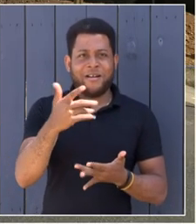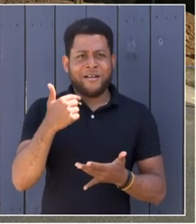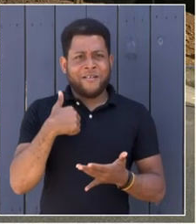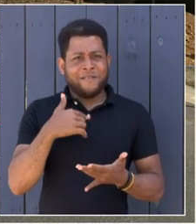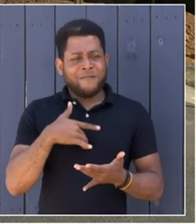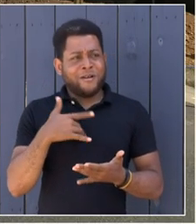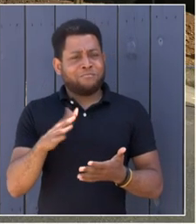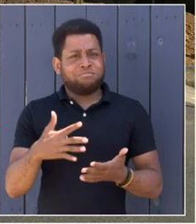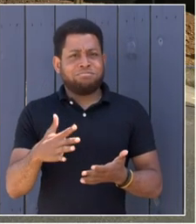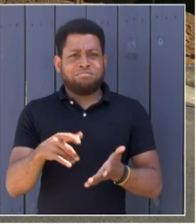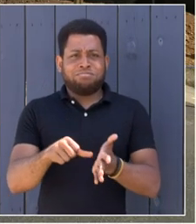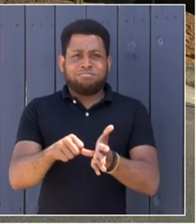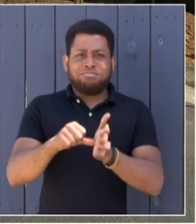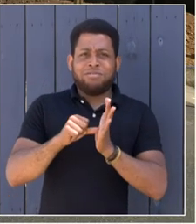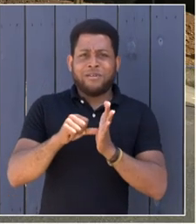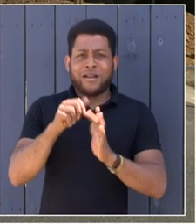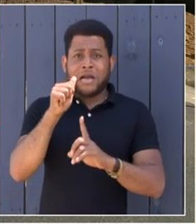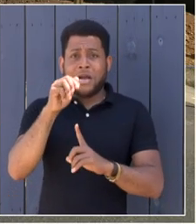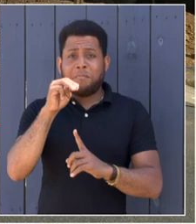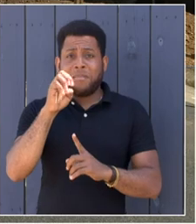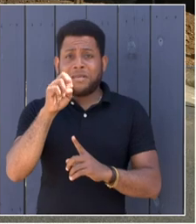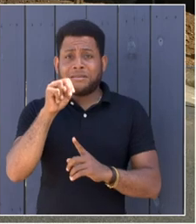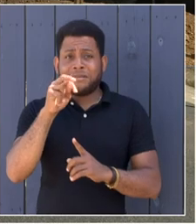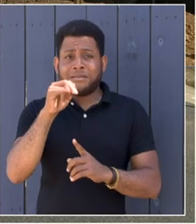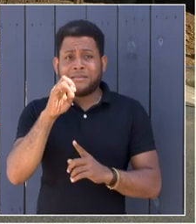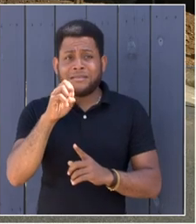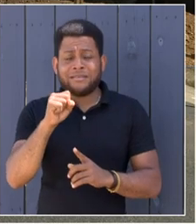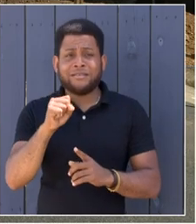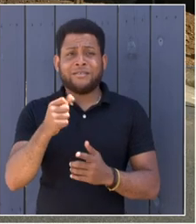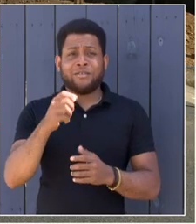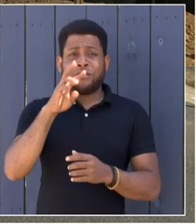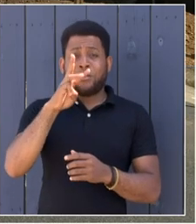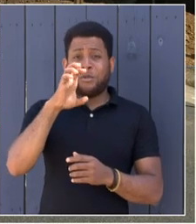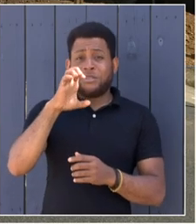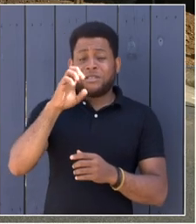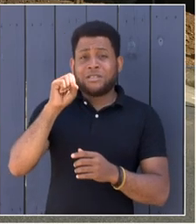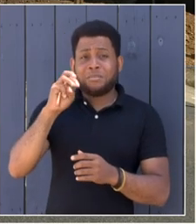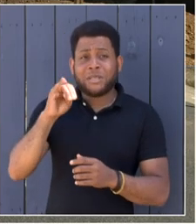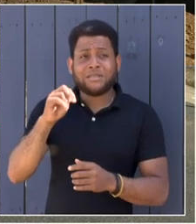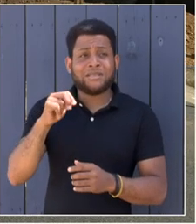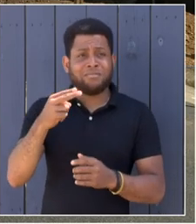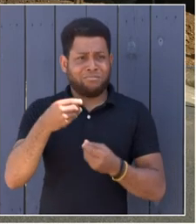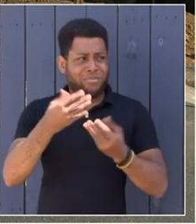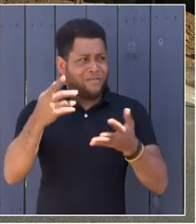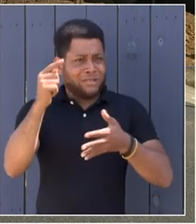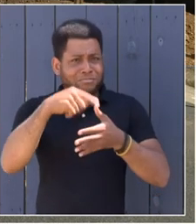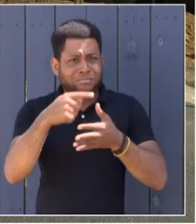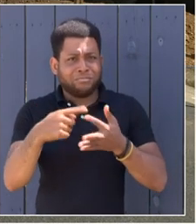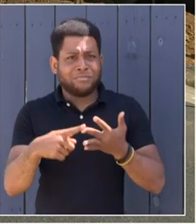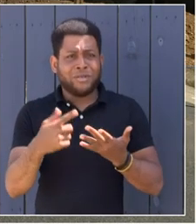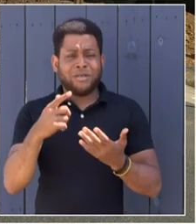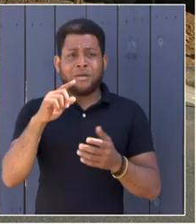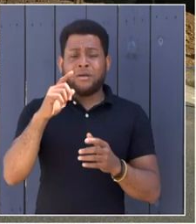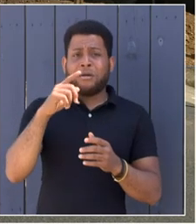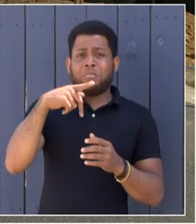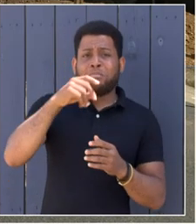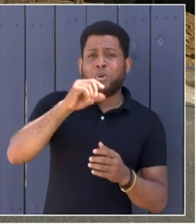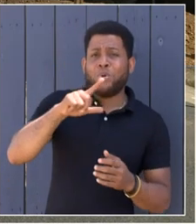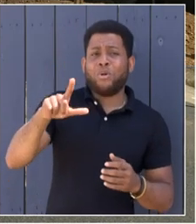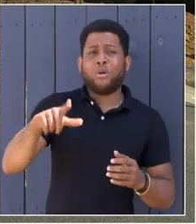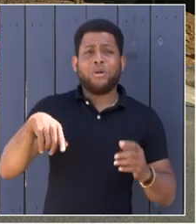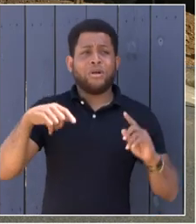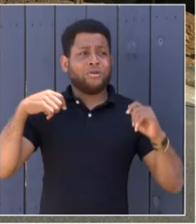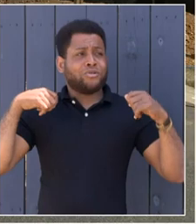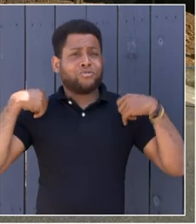at the Crest, which featured a pool, a gym, a resident lounge with underground parking, all complemented